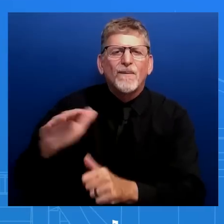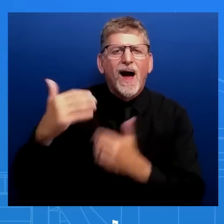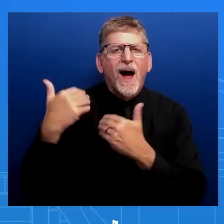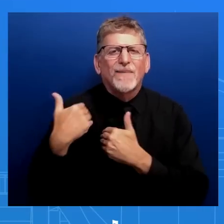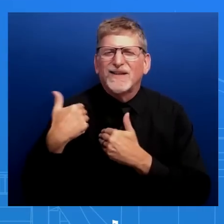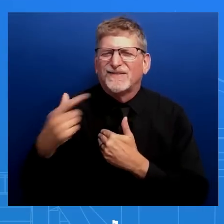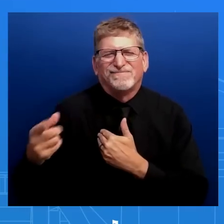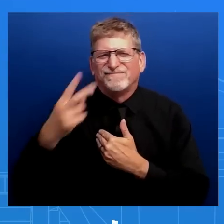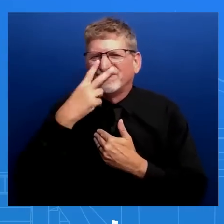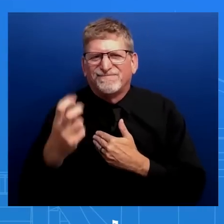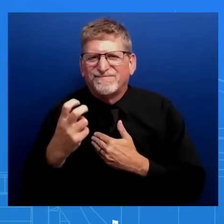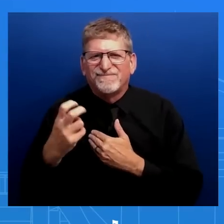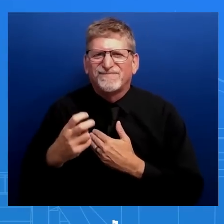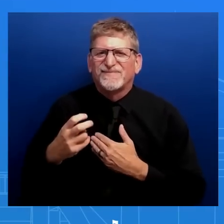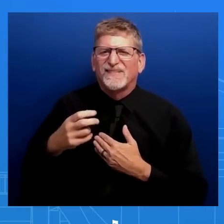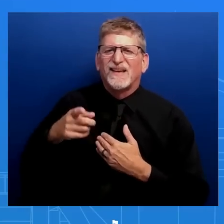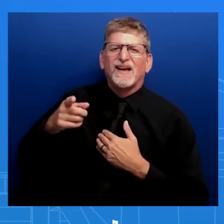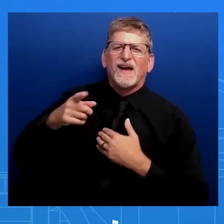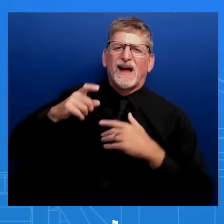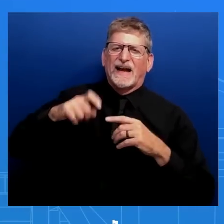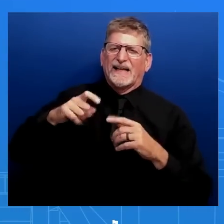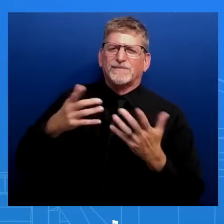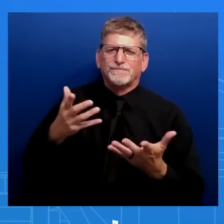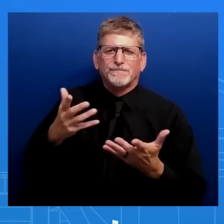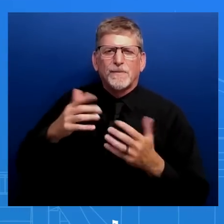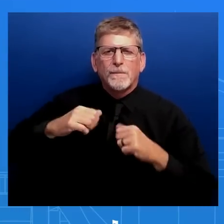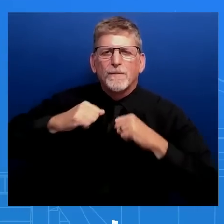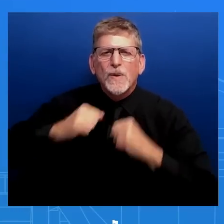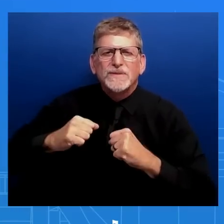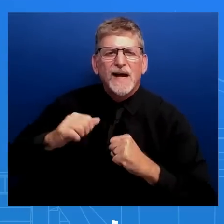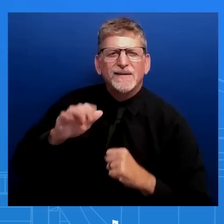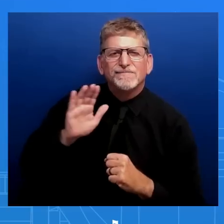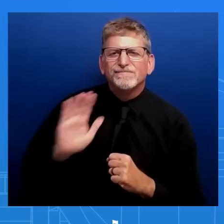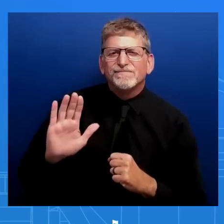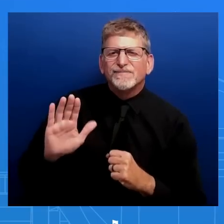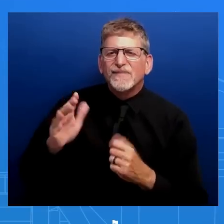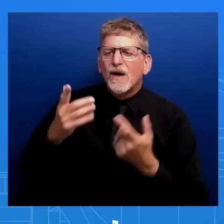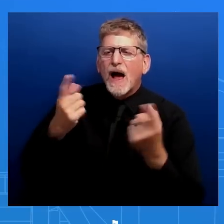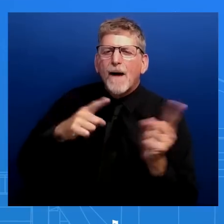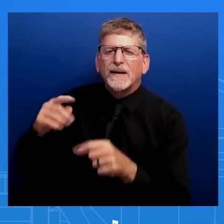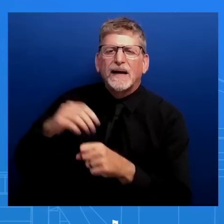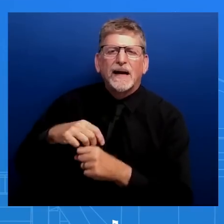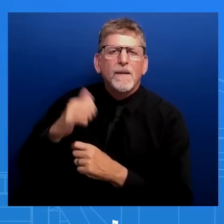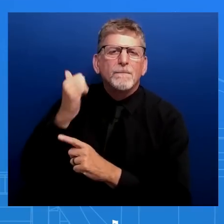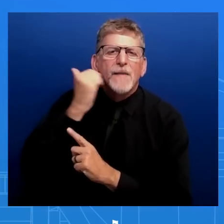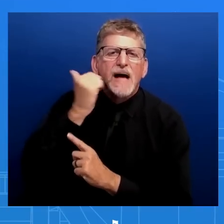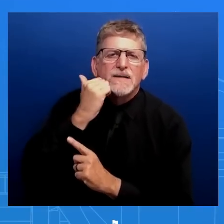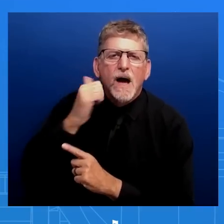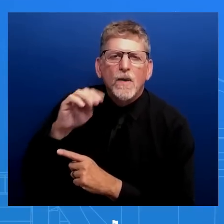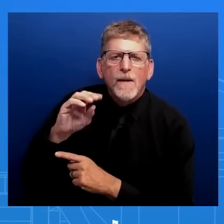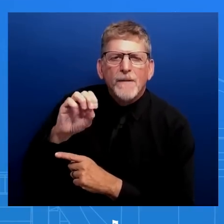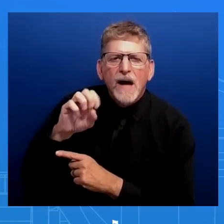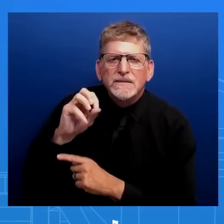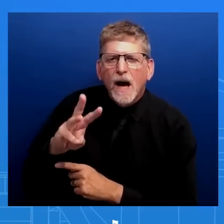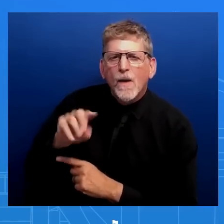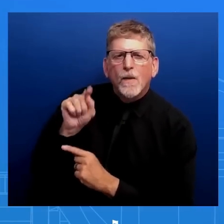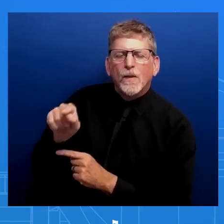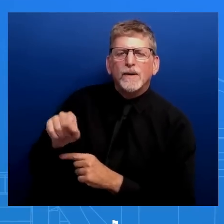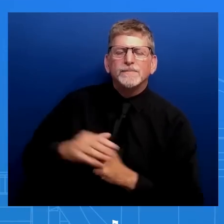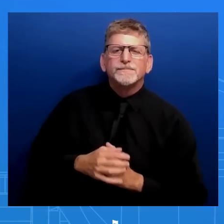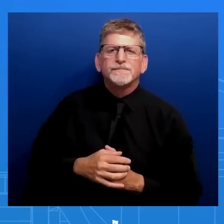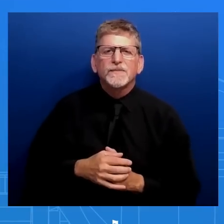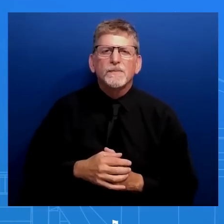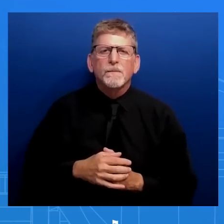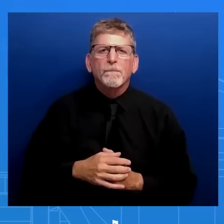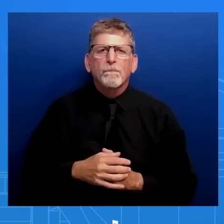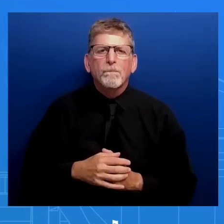personnel inside Moscow. Just a last follow-up on that, do you have any indication that Russia thinks that